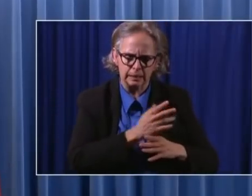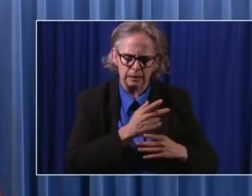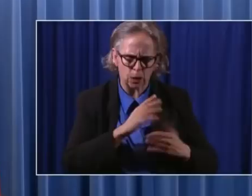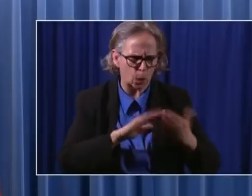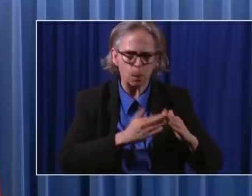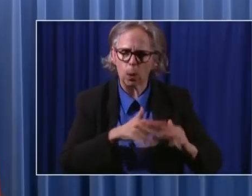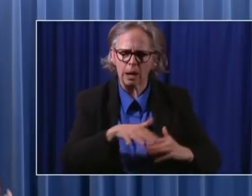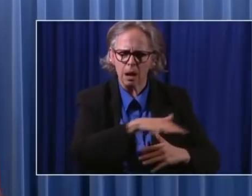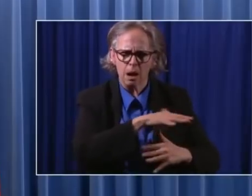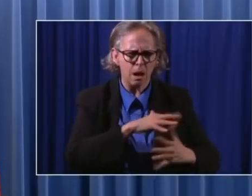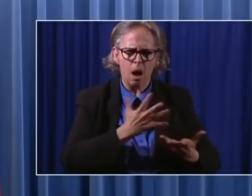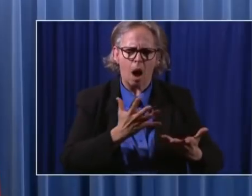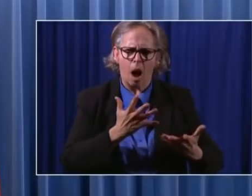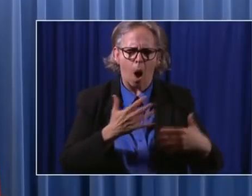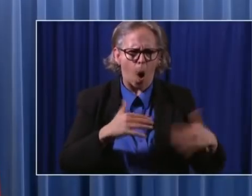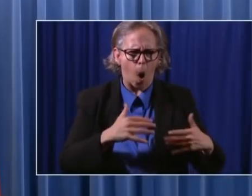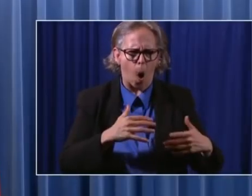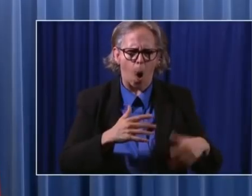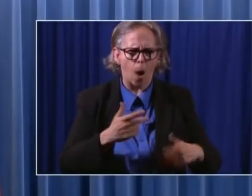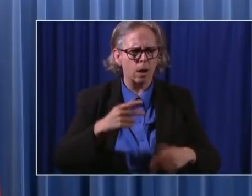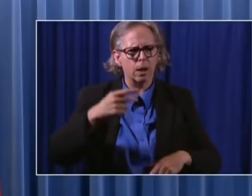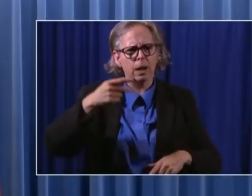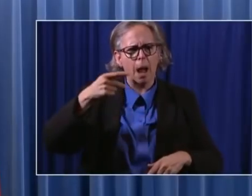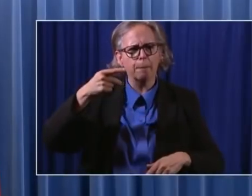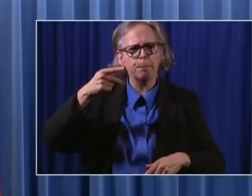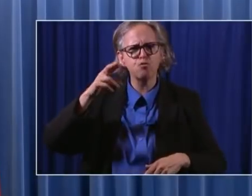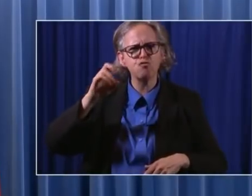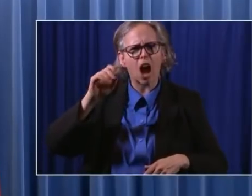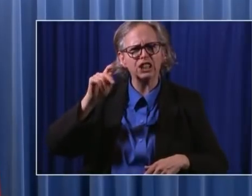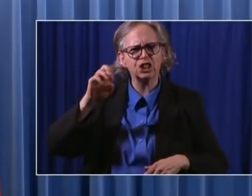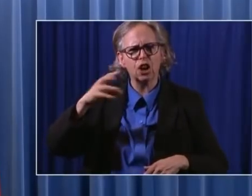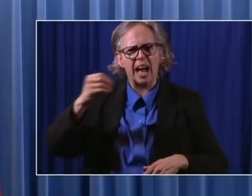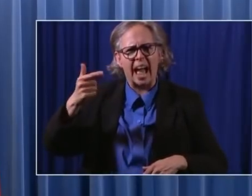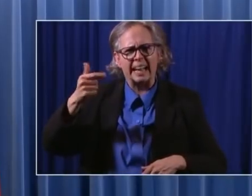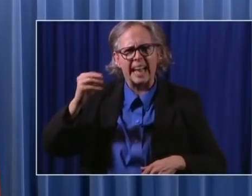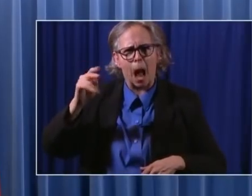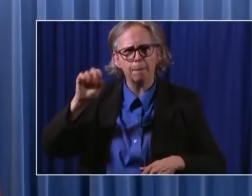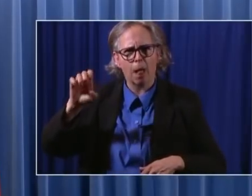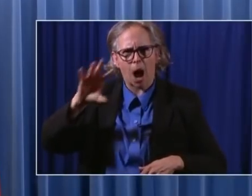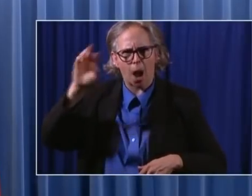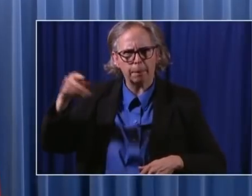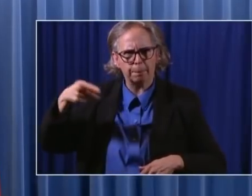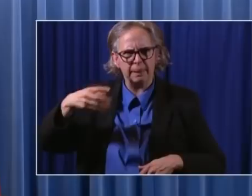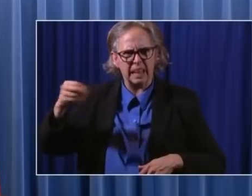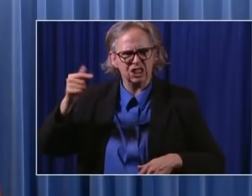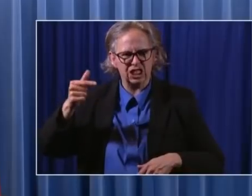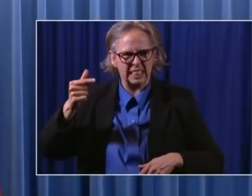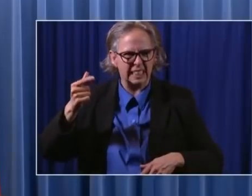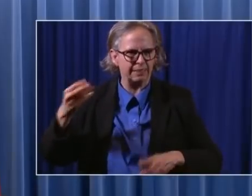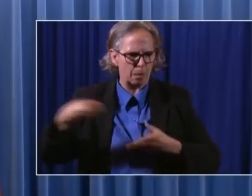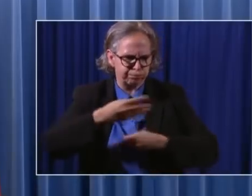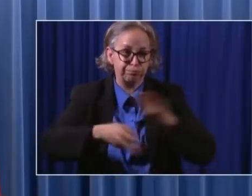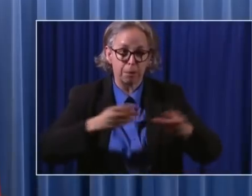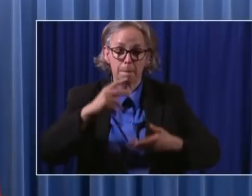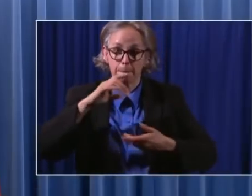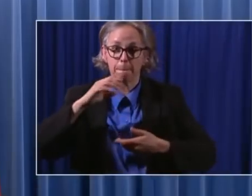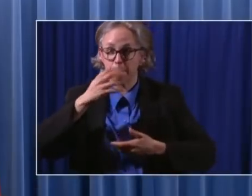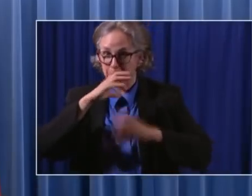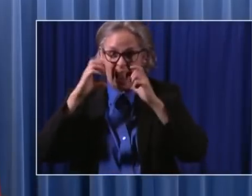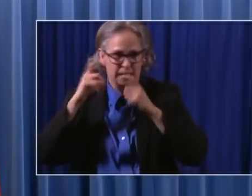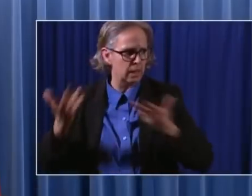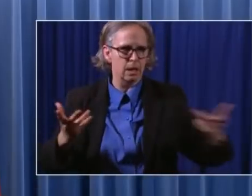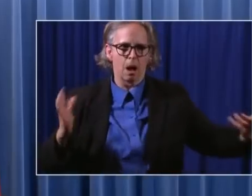Gamble, supplying masks, their Mask On campaign. So a lot of good things